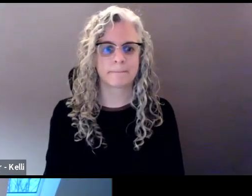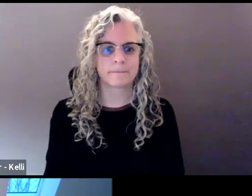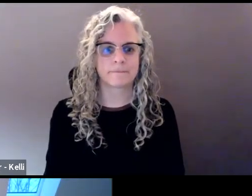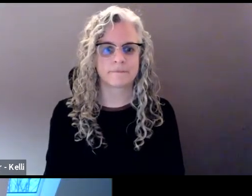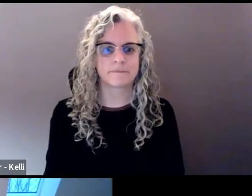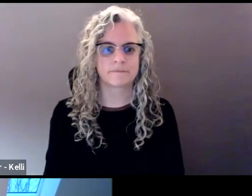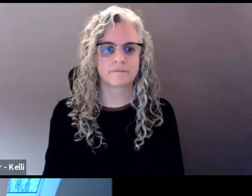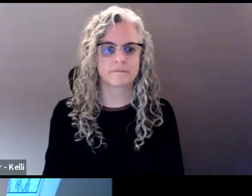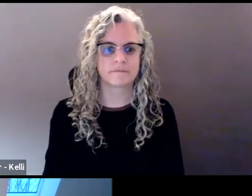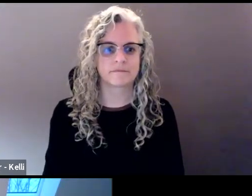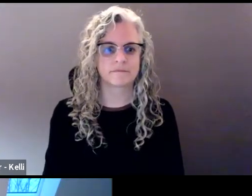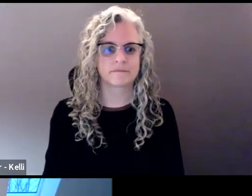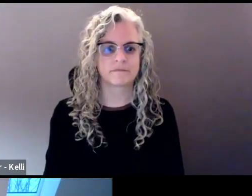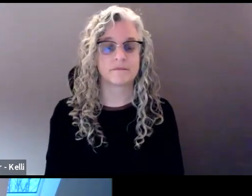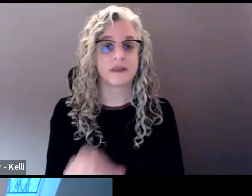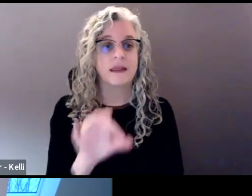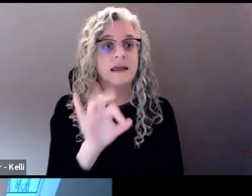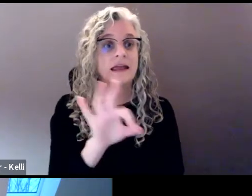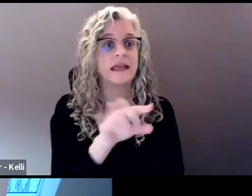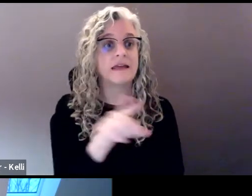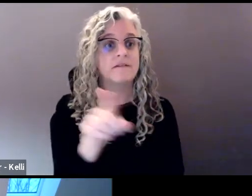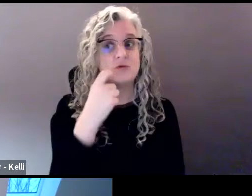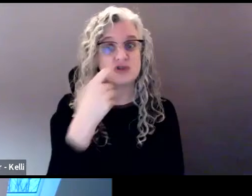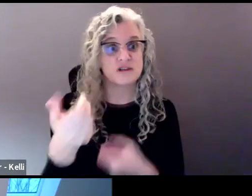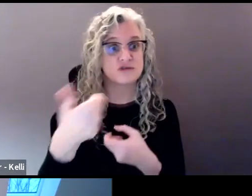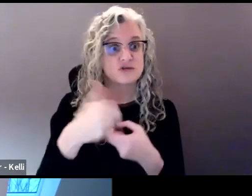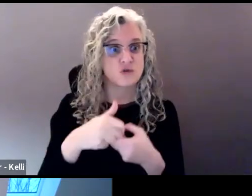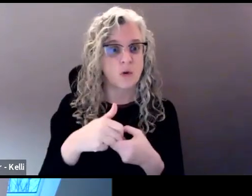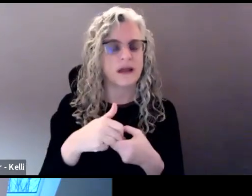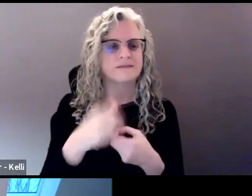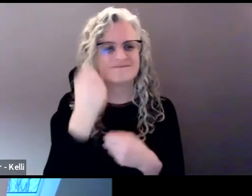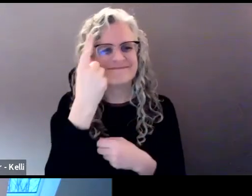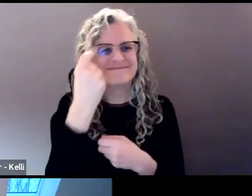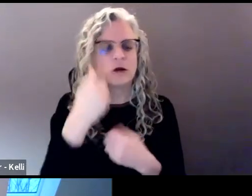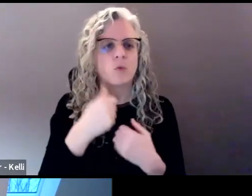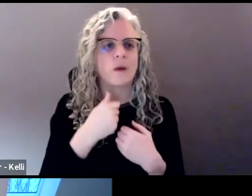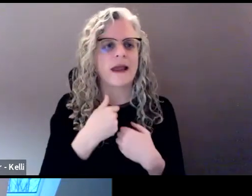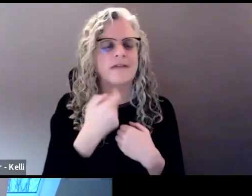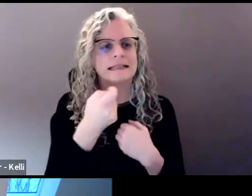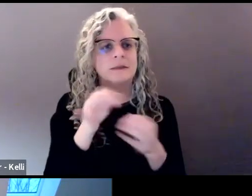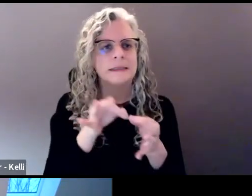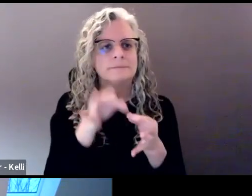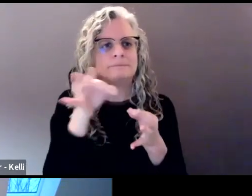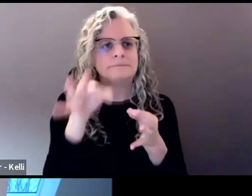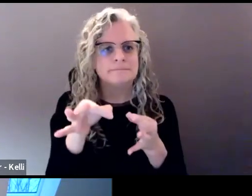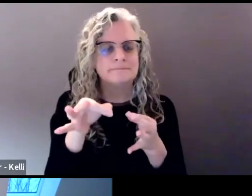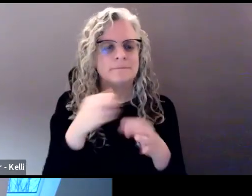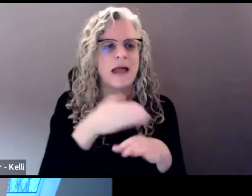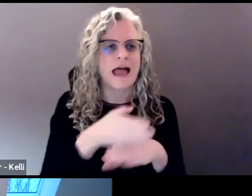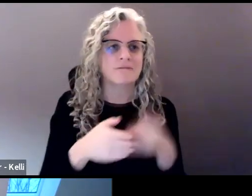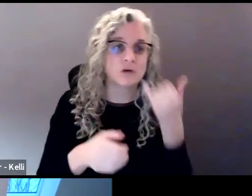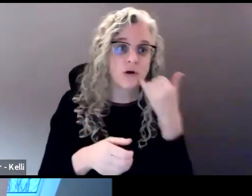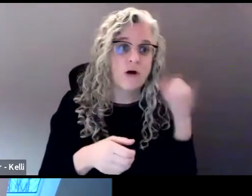Again, for those of you just joining us, there will be a little bit of a lag here between speakers.